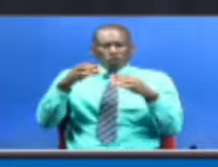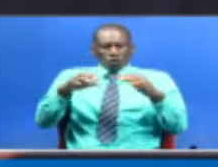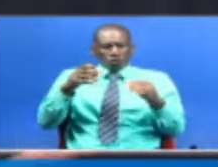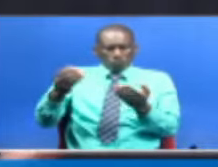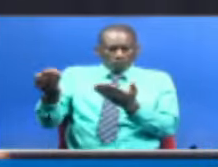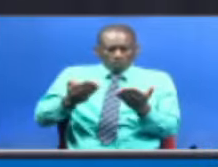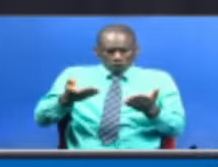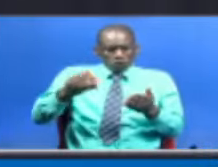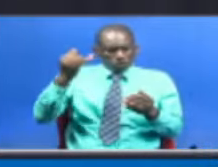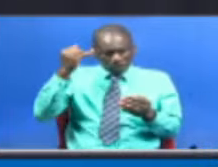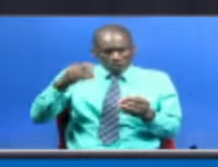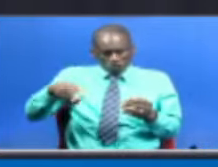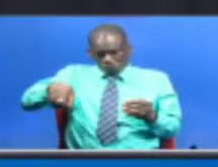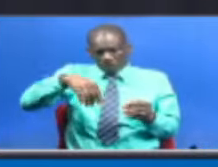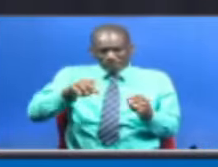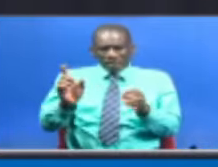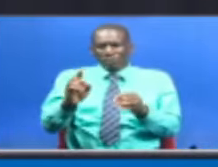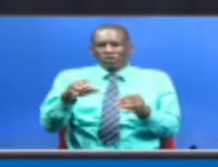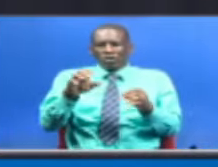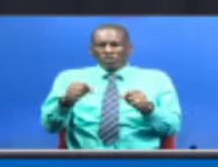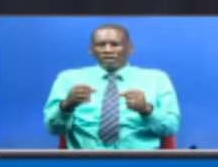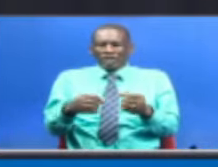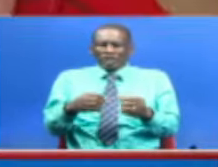able to encourage and see how we can open the country together.